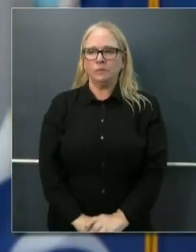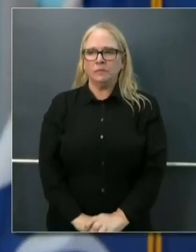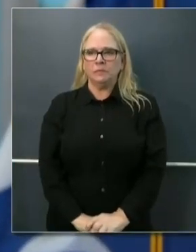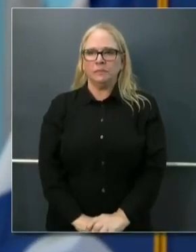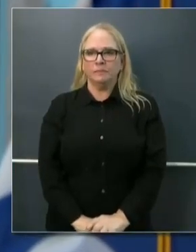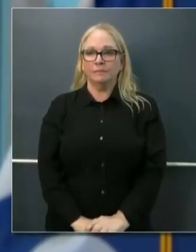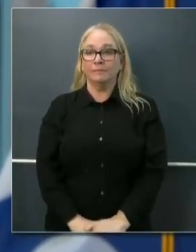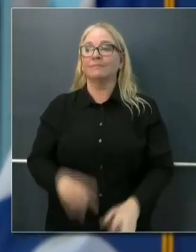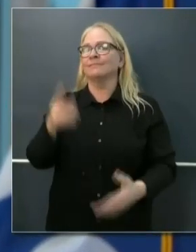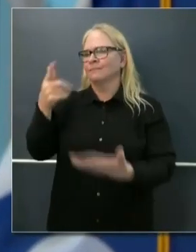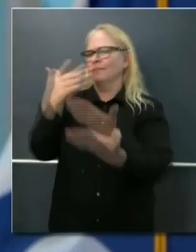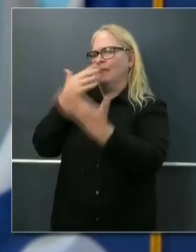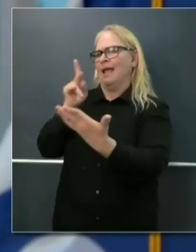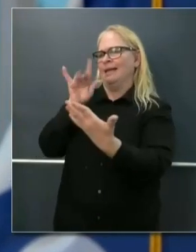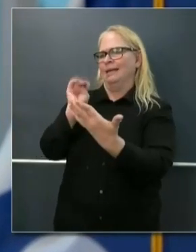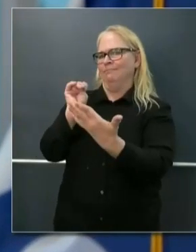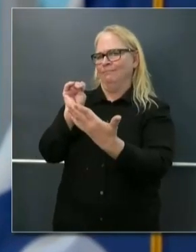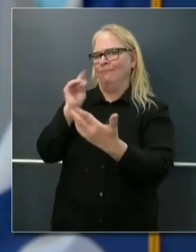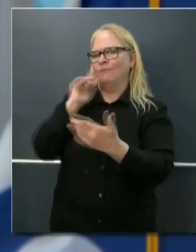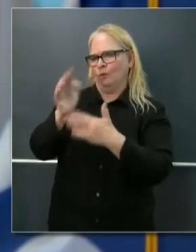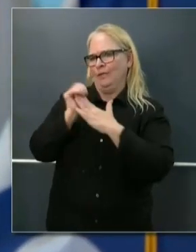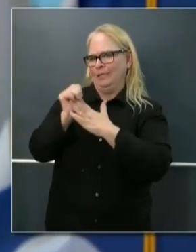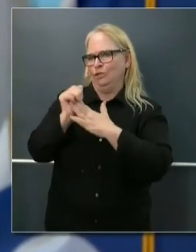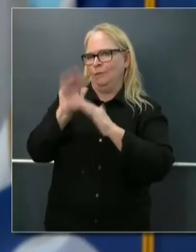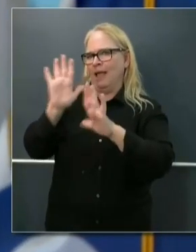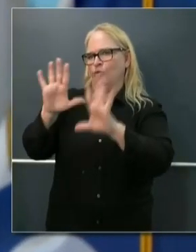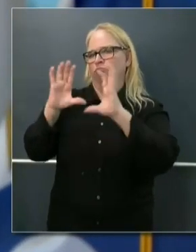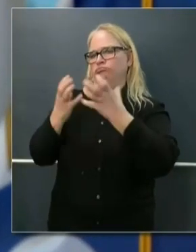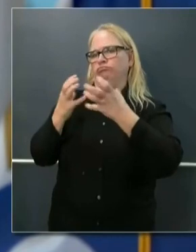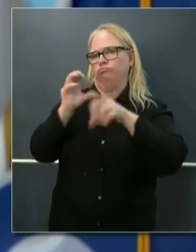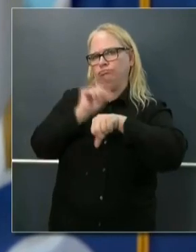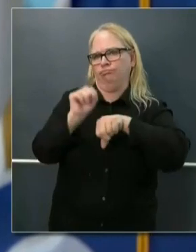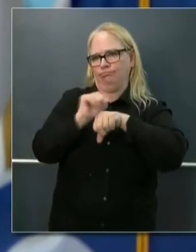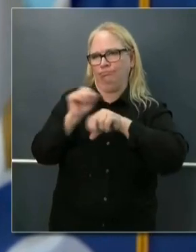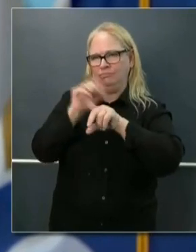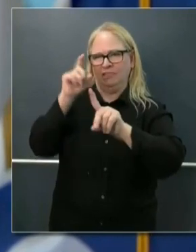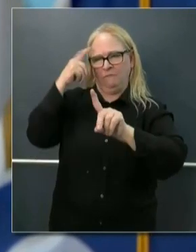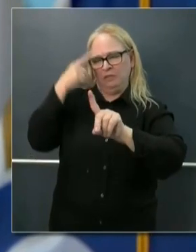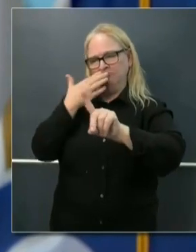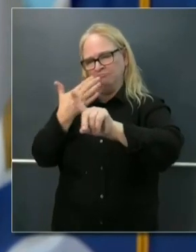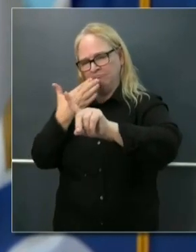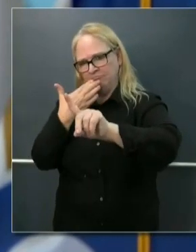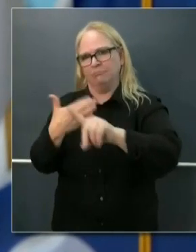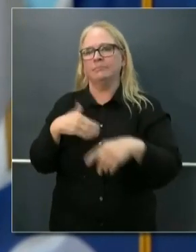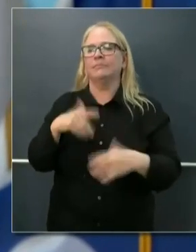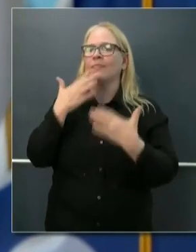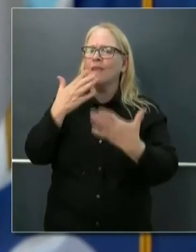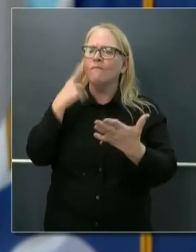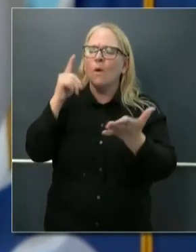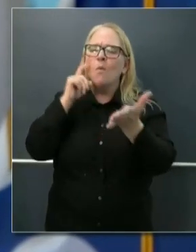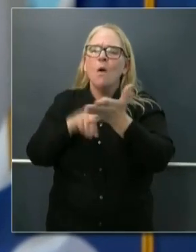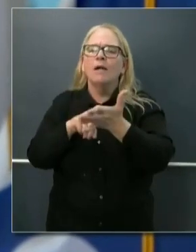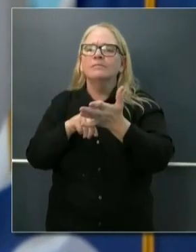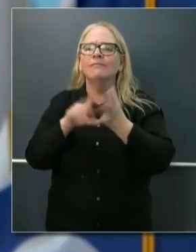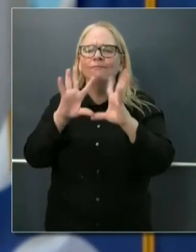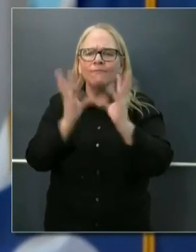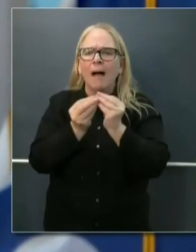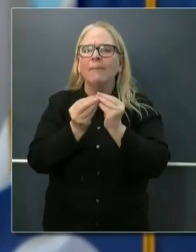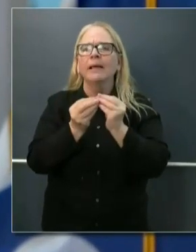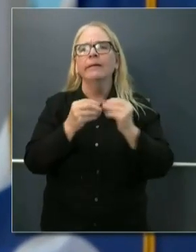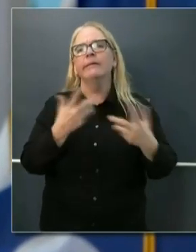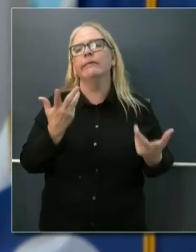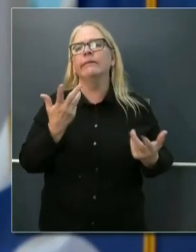Thank you, Kim. Thank you for your leadership and your team and support, and thank you for recognizing those family members that have been torn